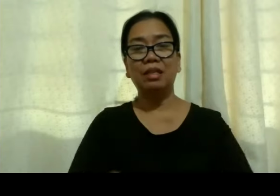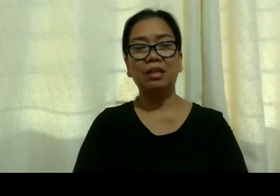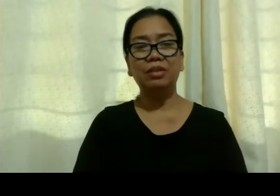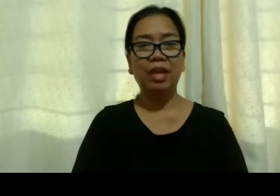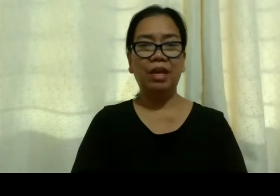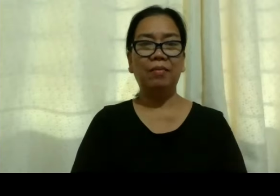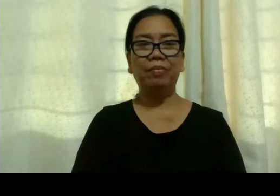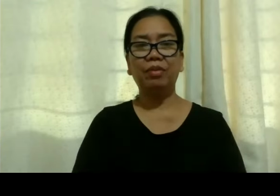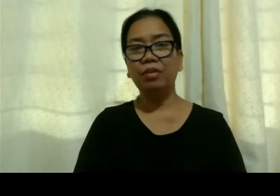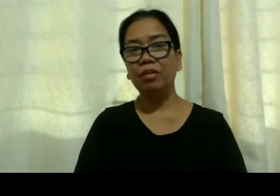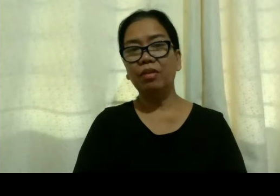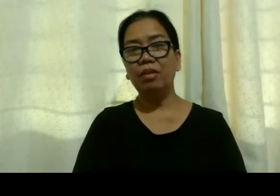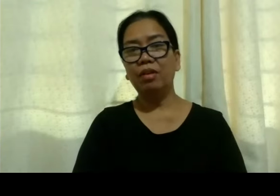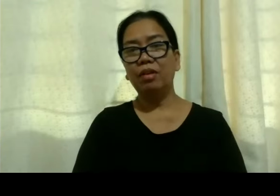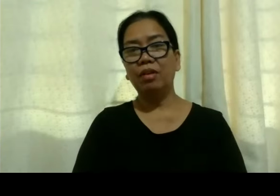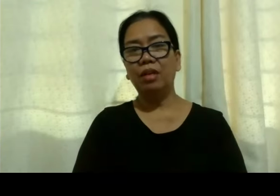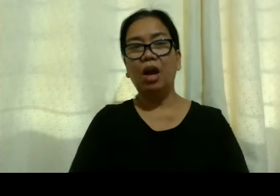discussed today.